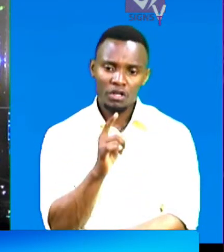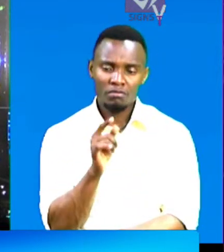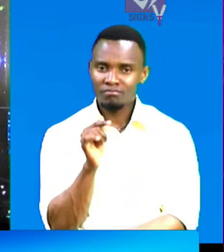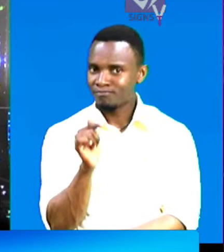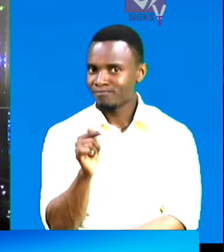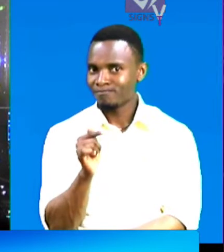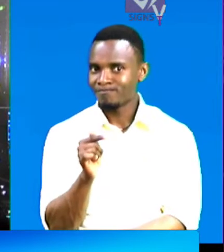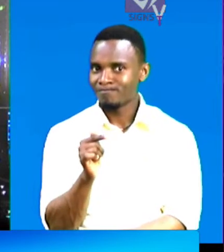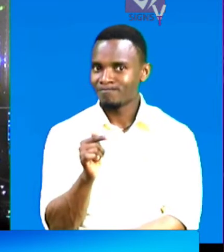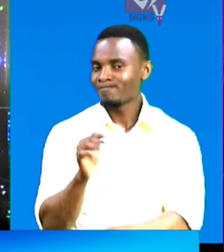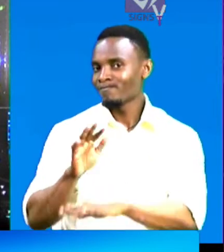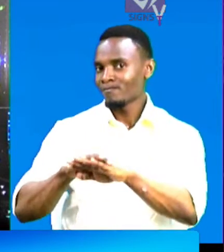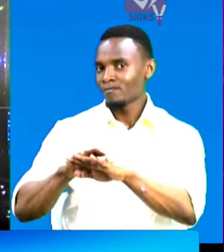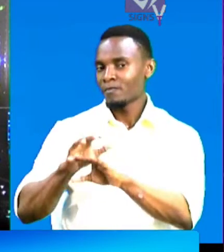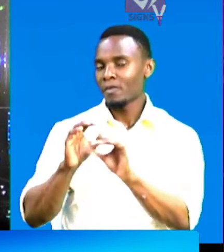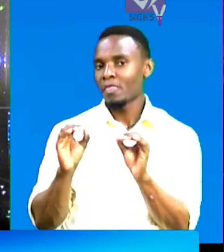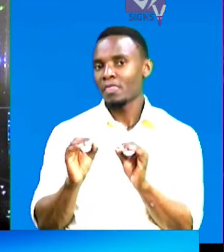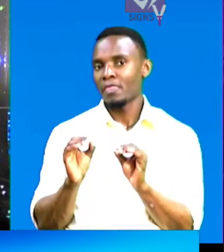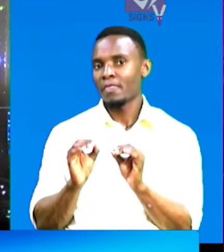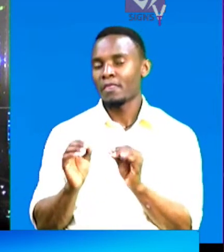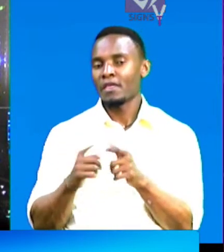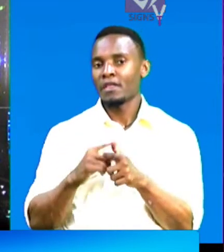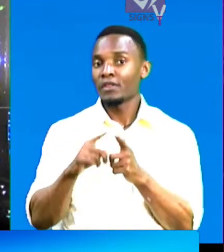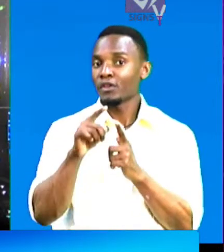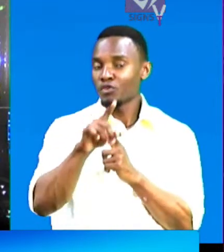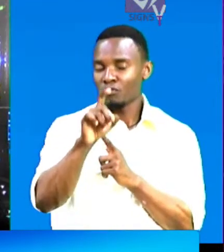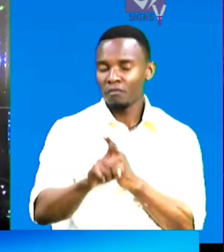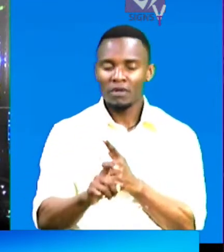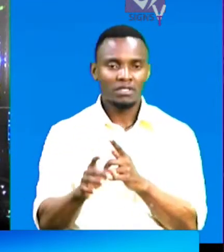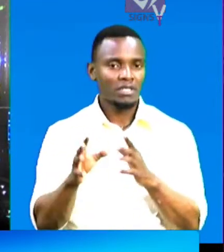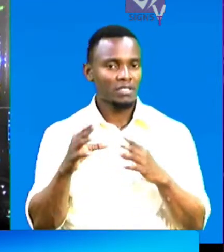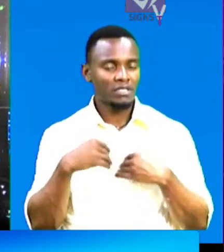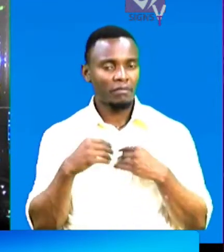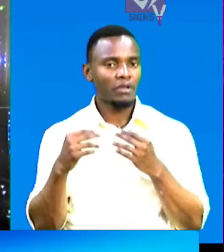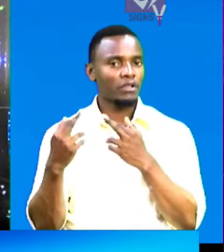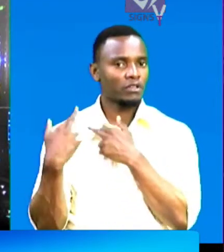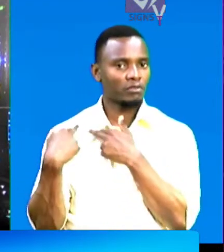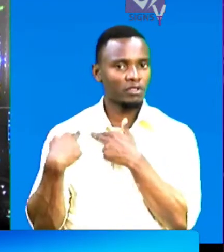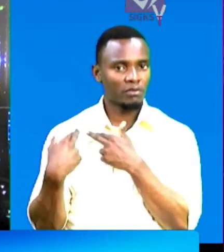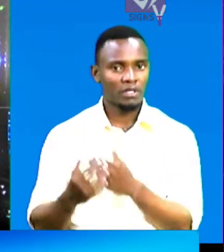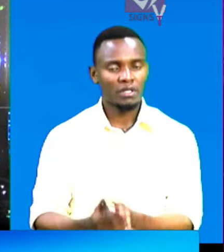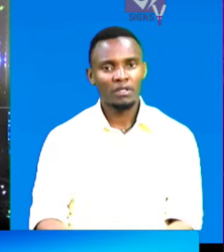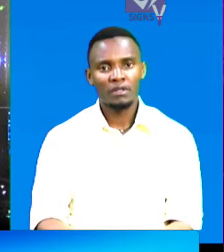their expectation, you'll carry that cross.